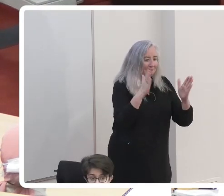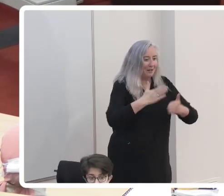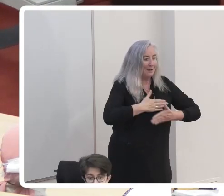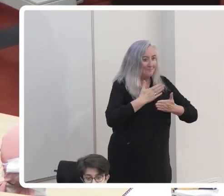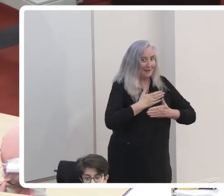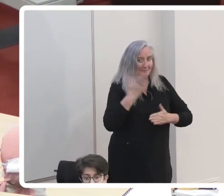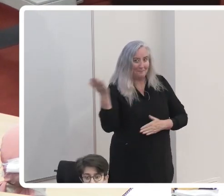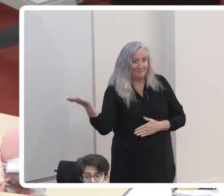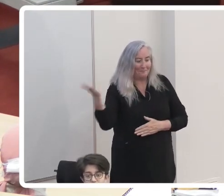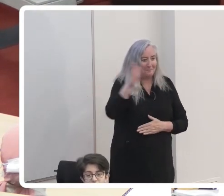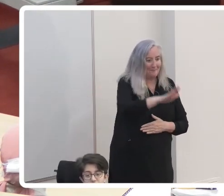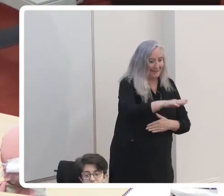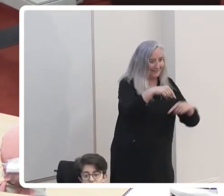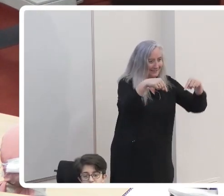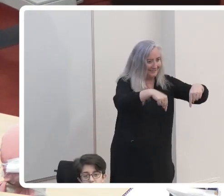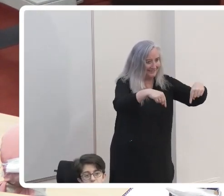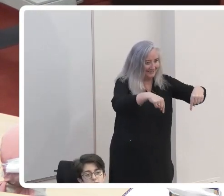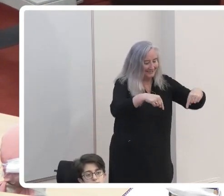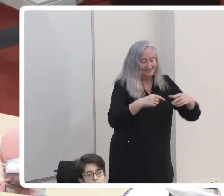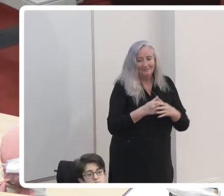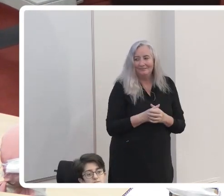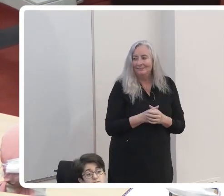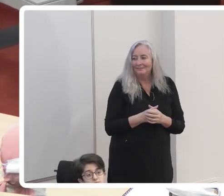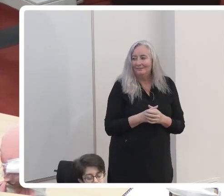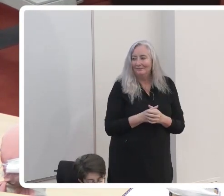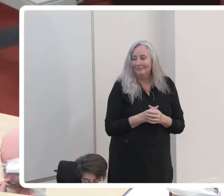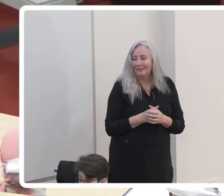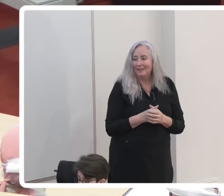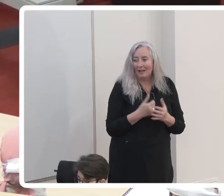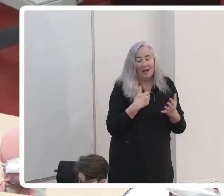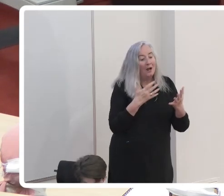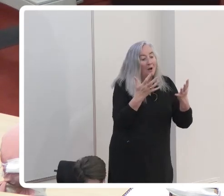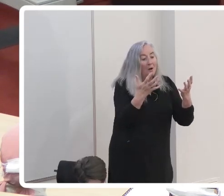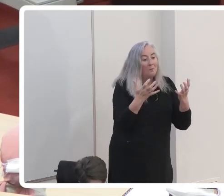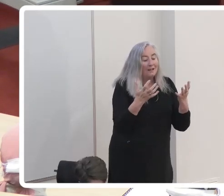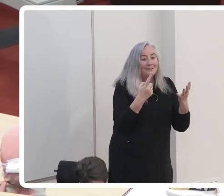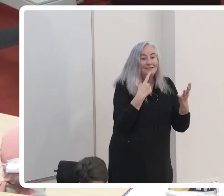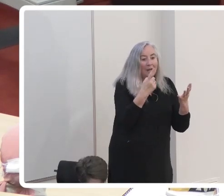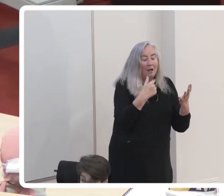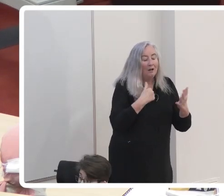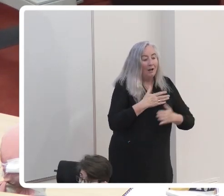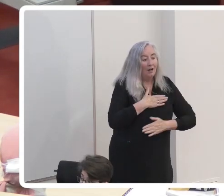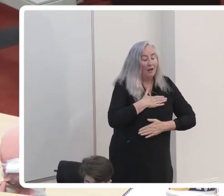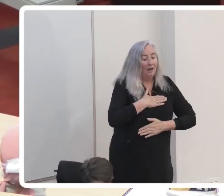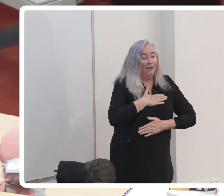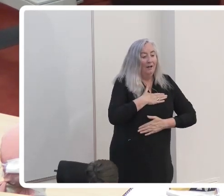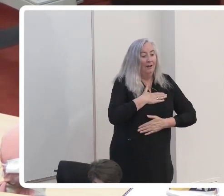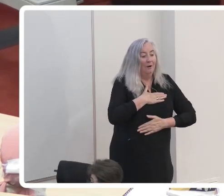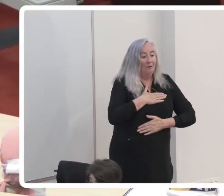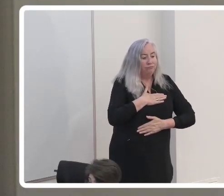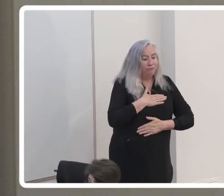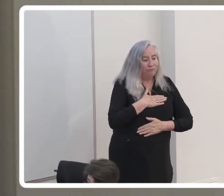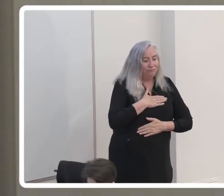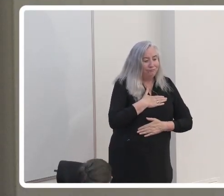back. And I also wanted to say that I'm still extremely moved by the